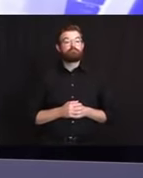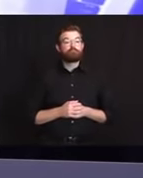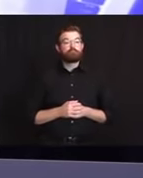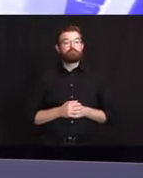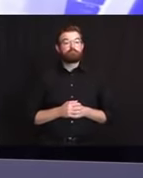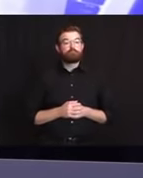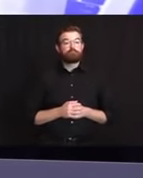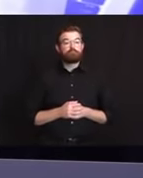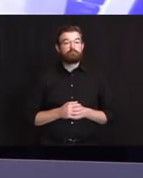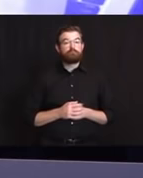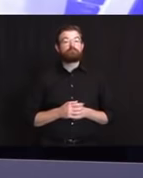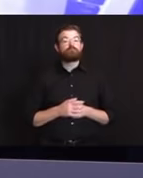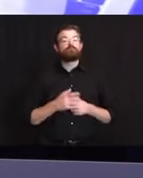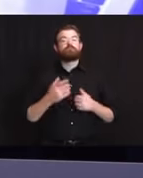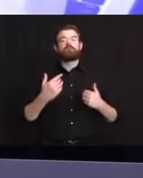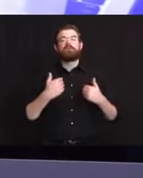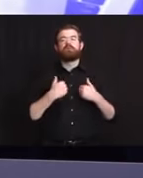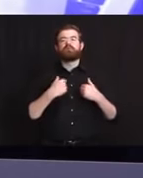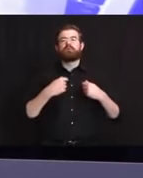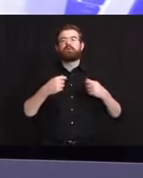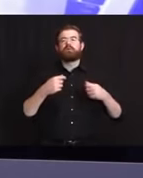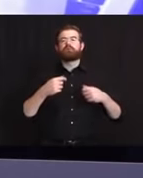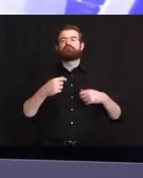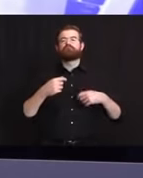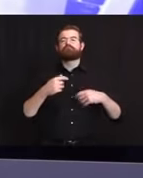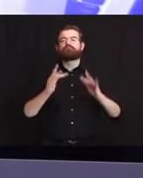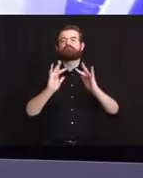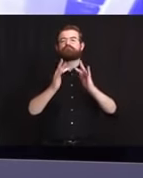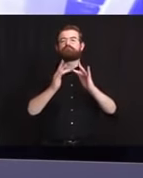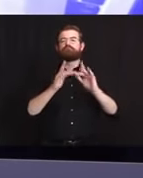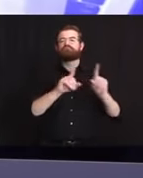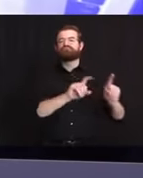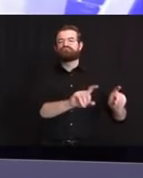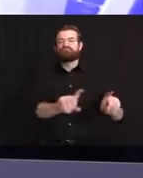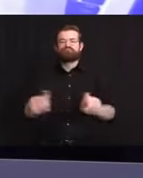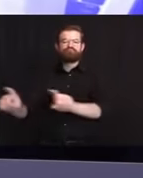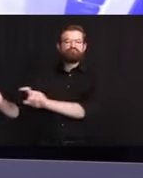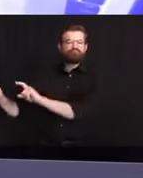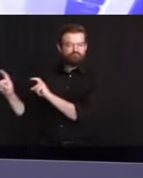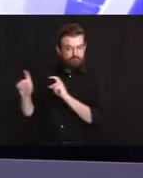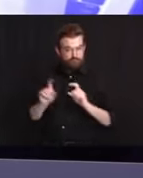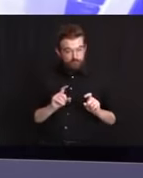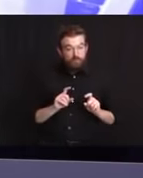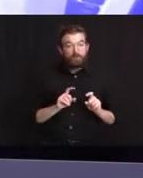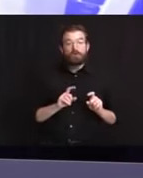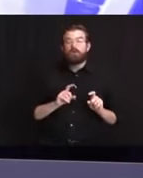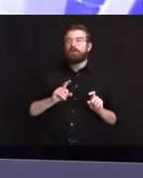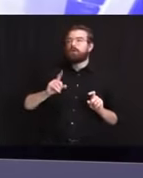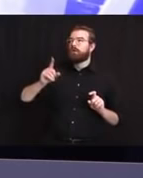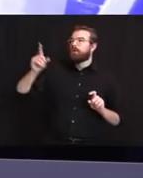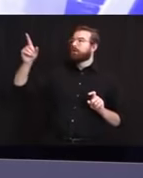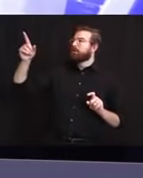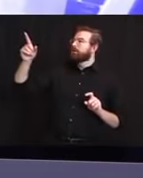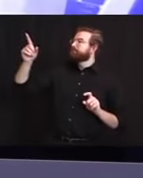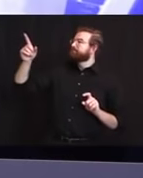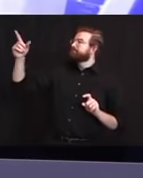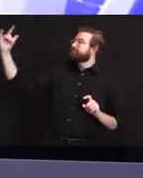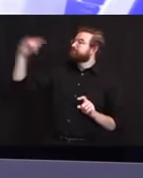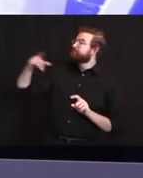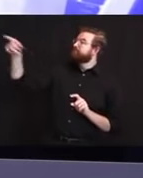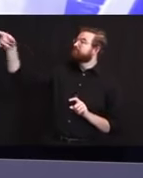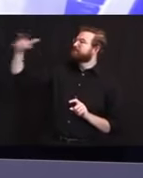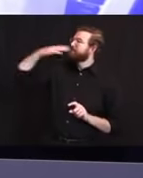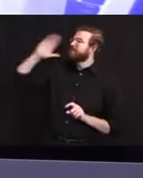passengers who have traveled from states heavily impacted by COVID-19. The electronic survey will be accessible